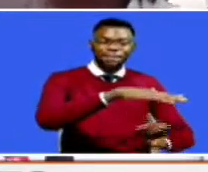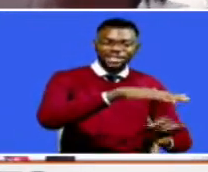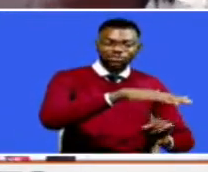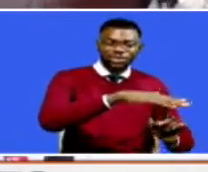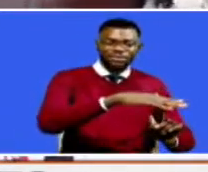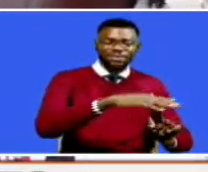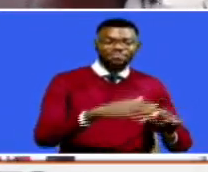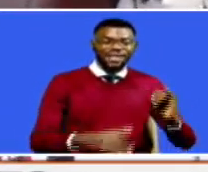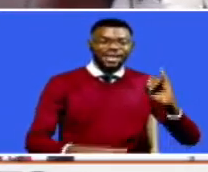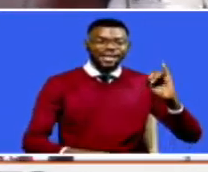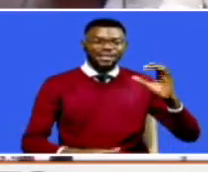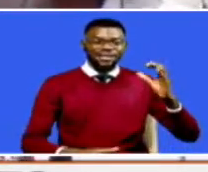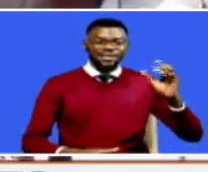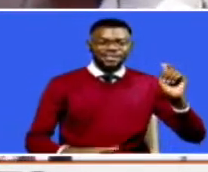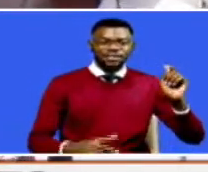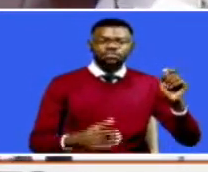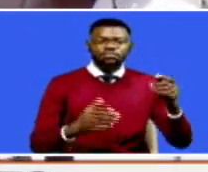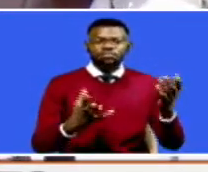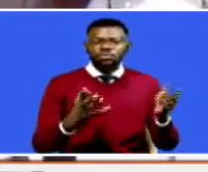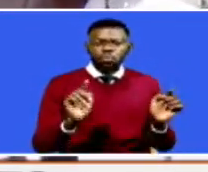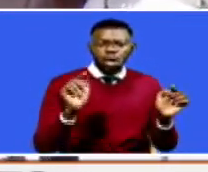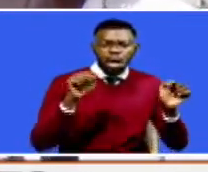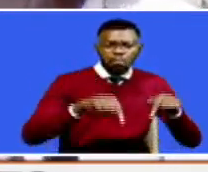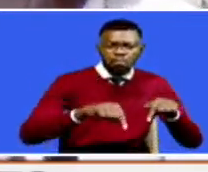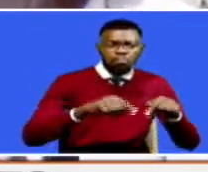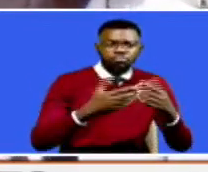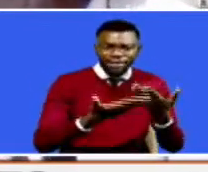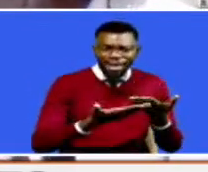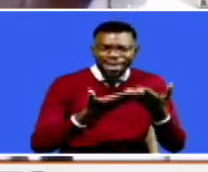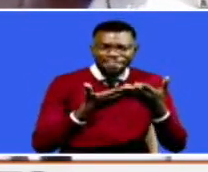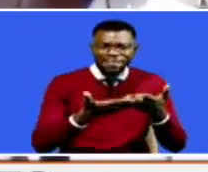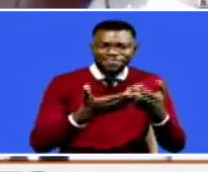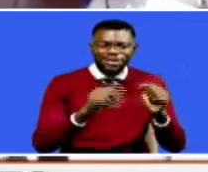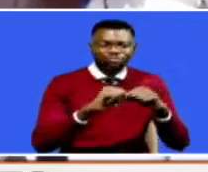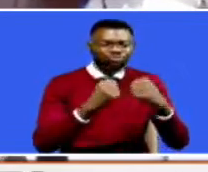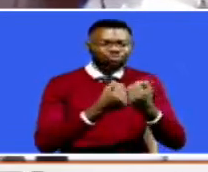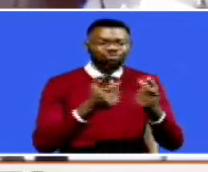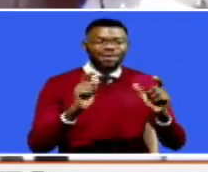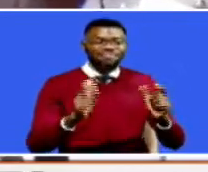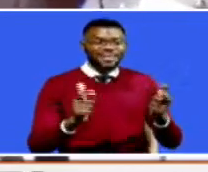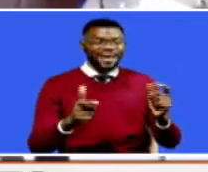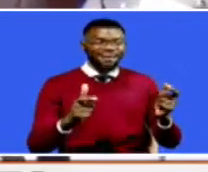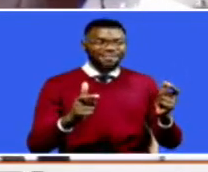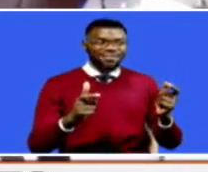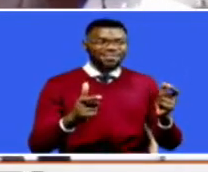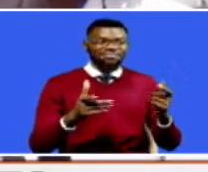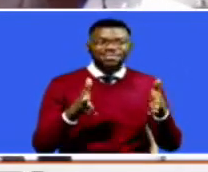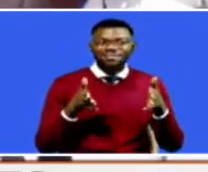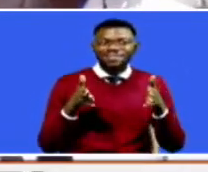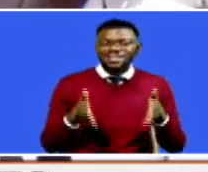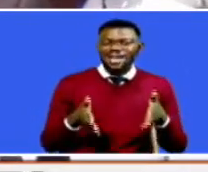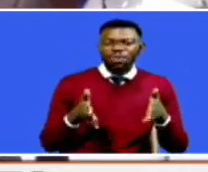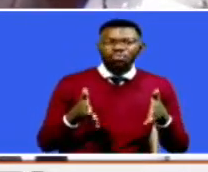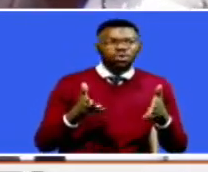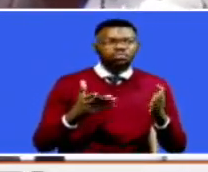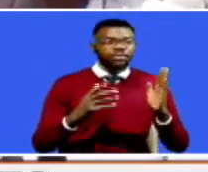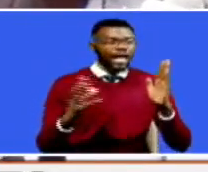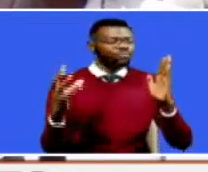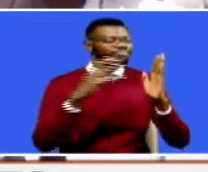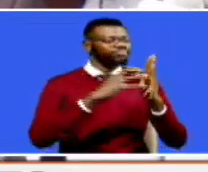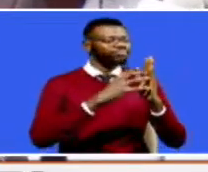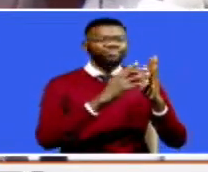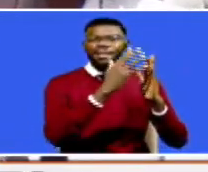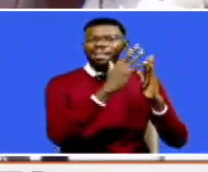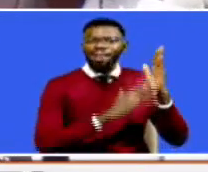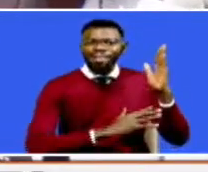come in to make sure that those social media sites, they have made sure that nothing is happening